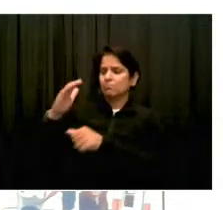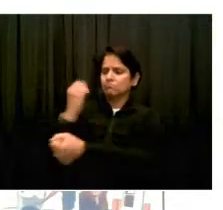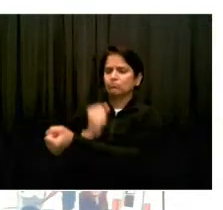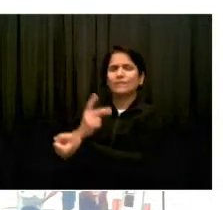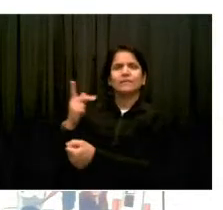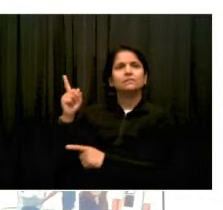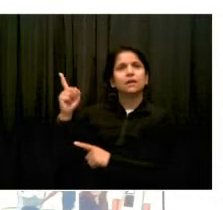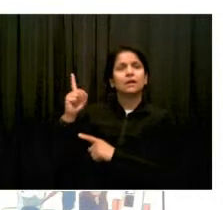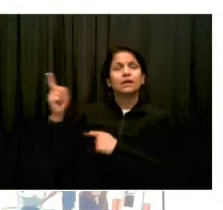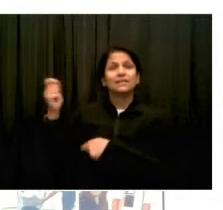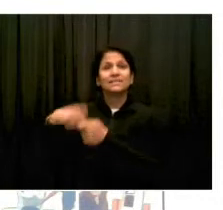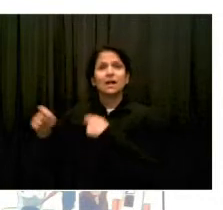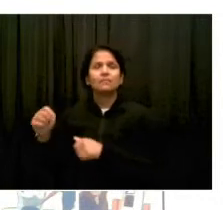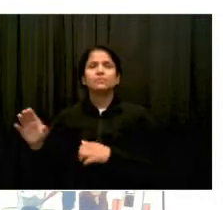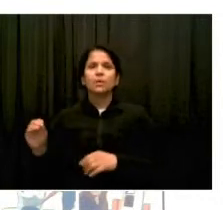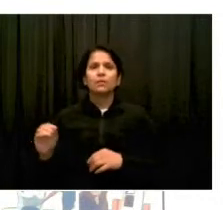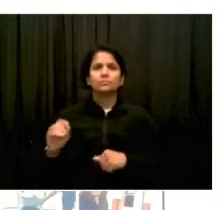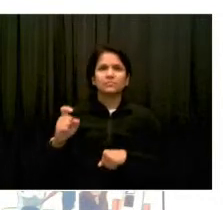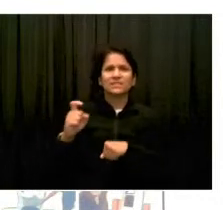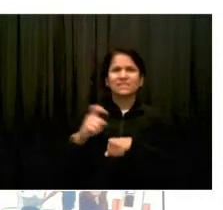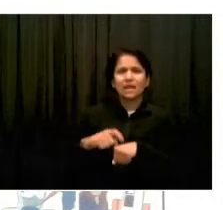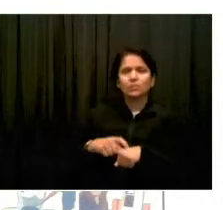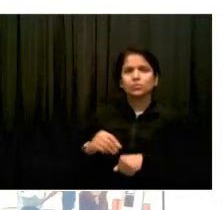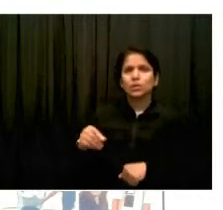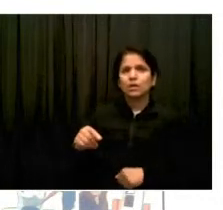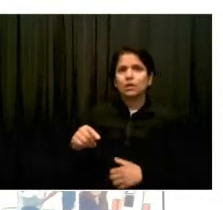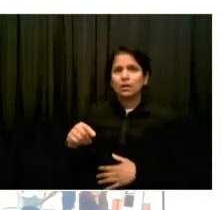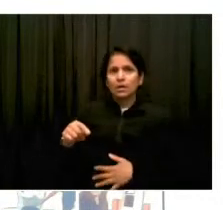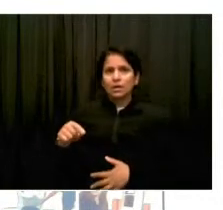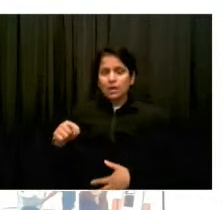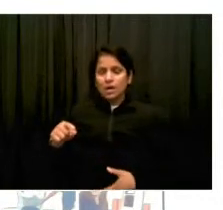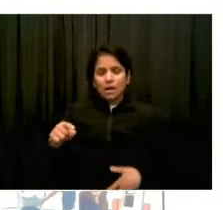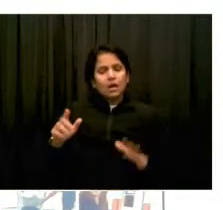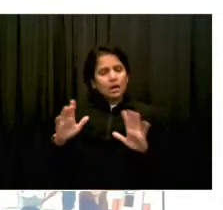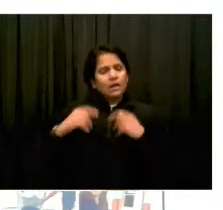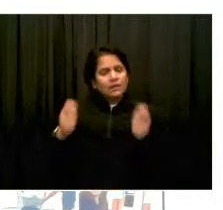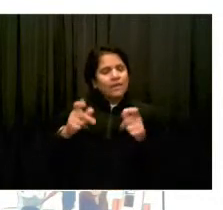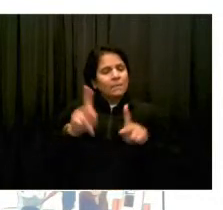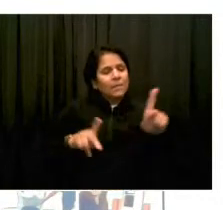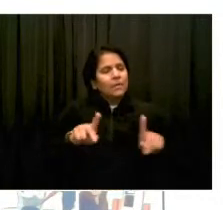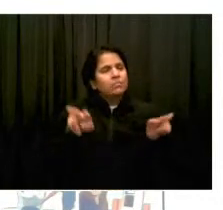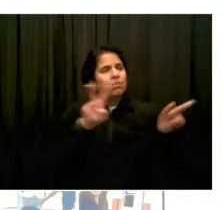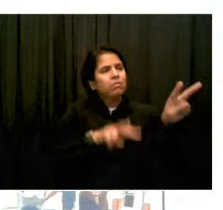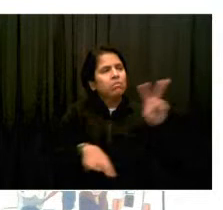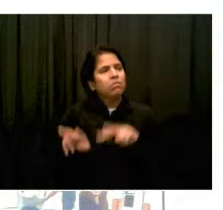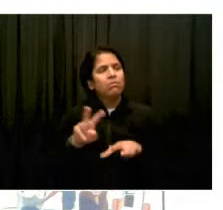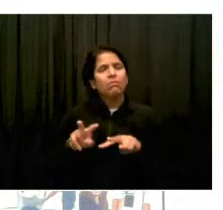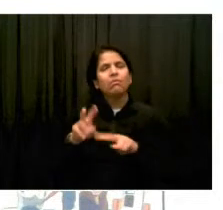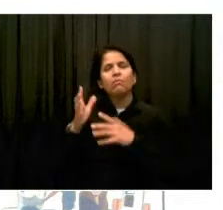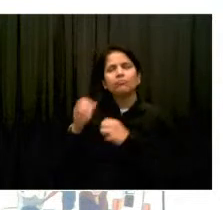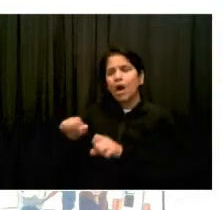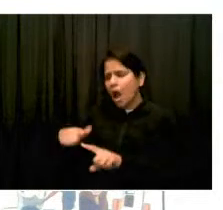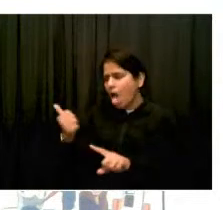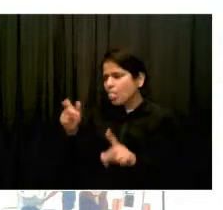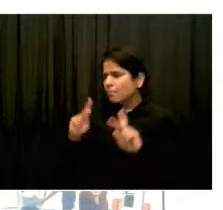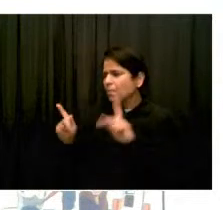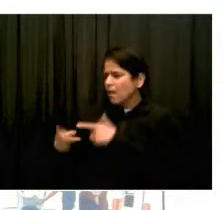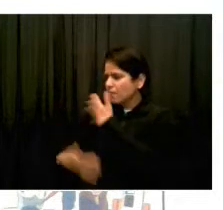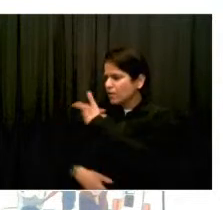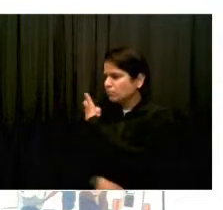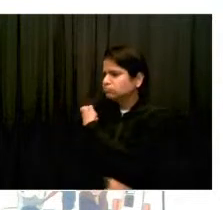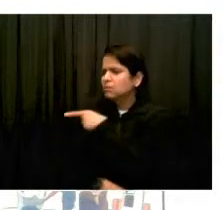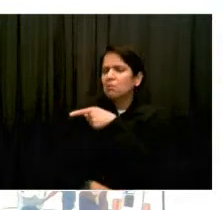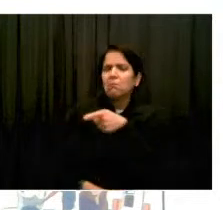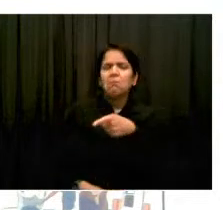how the vaccine is experienced by other healthcare workers, particularly hearing their